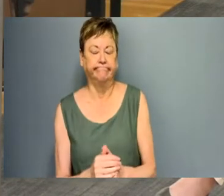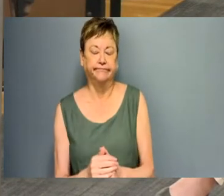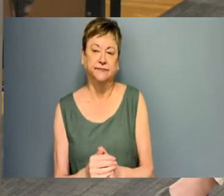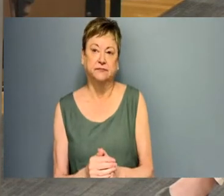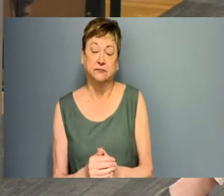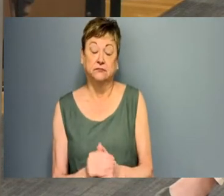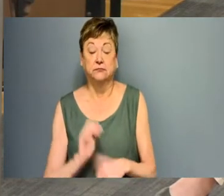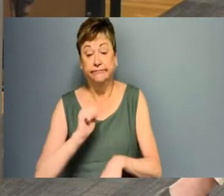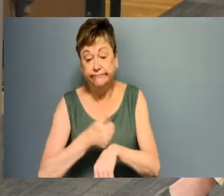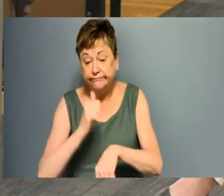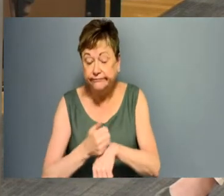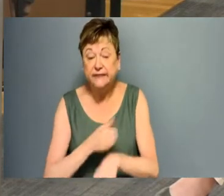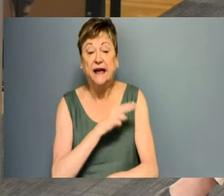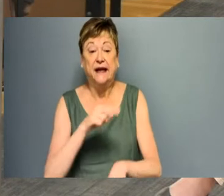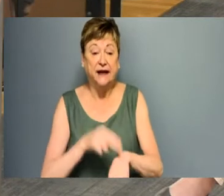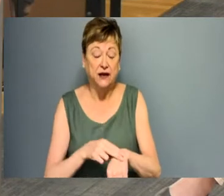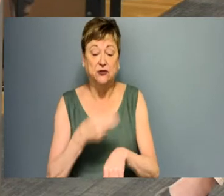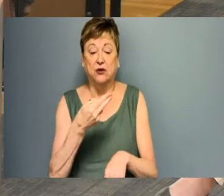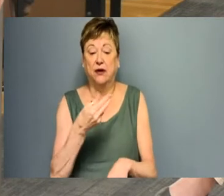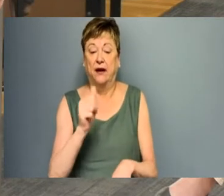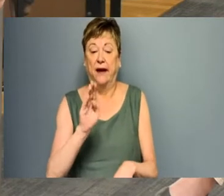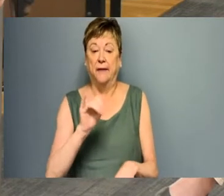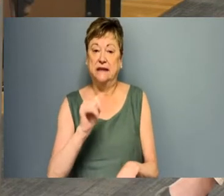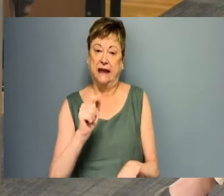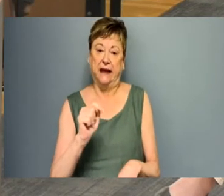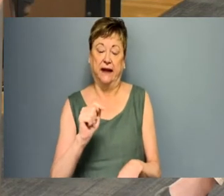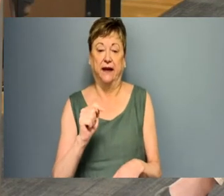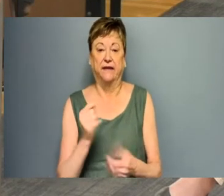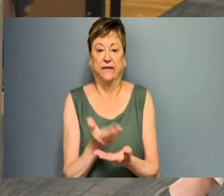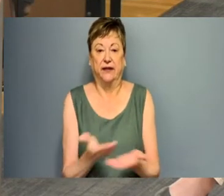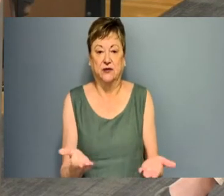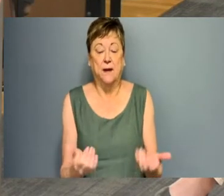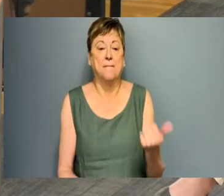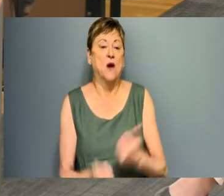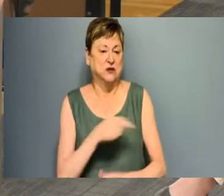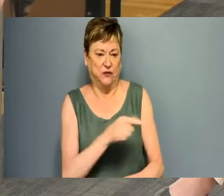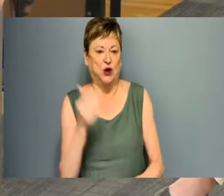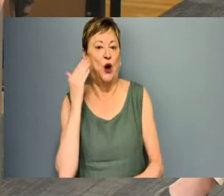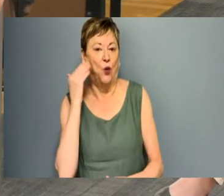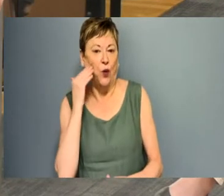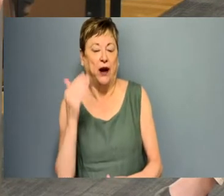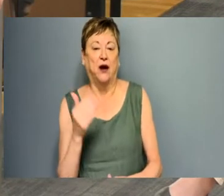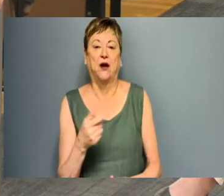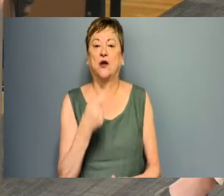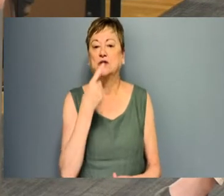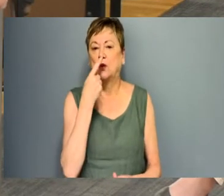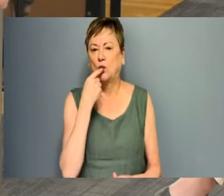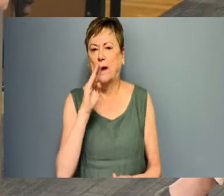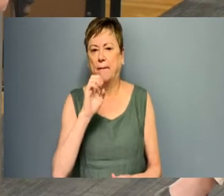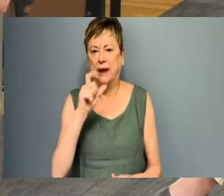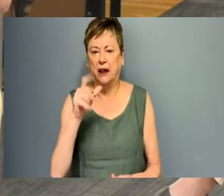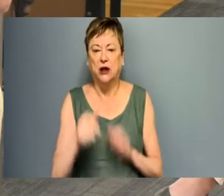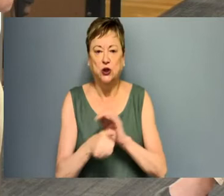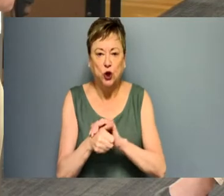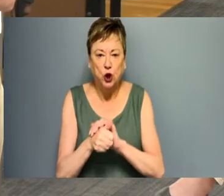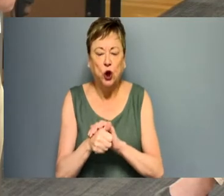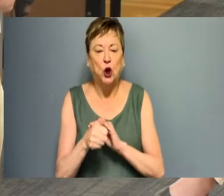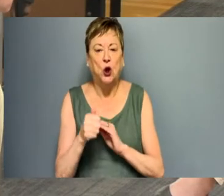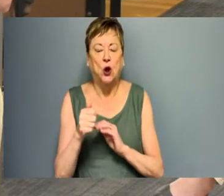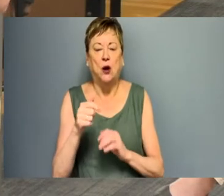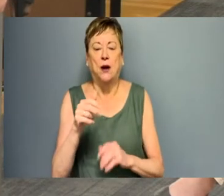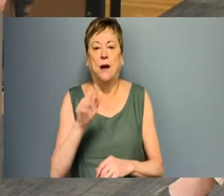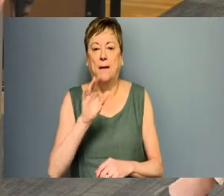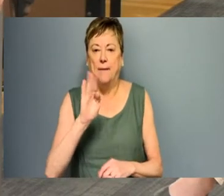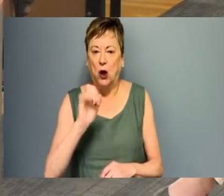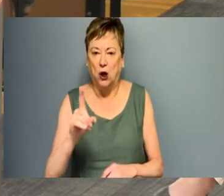Installing a lot of natural habitat features. I don't know, well, I'm sure most of you are aware that there's some red-bellied turtle, there's some bald eagles, there's lots